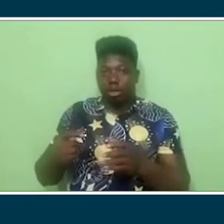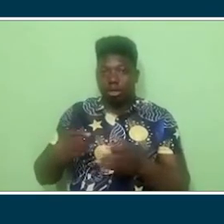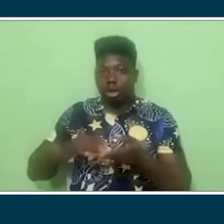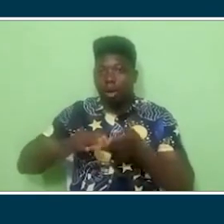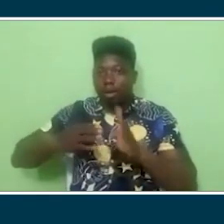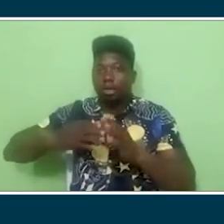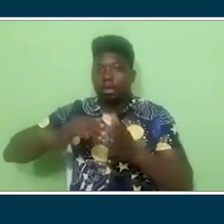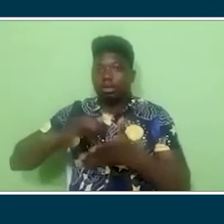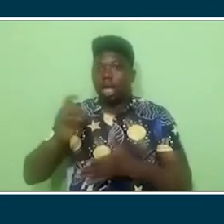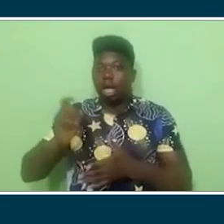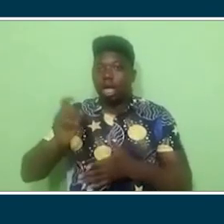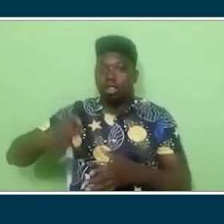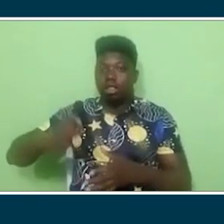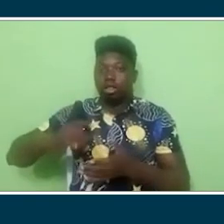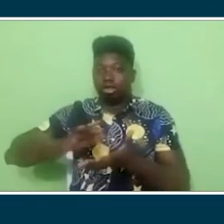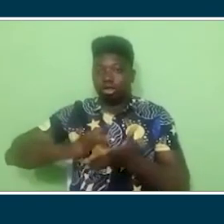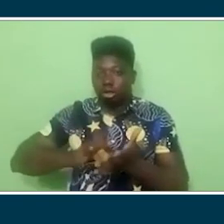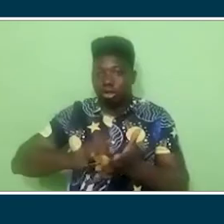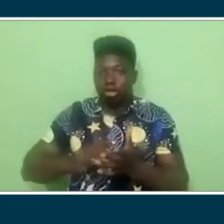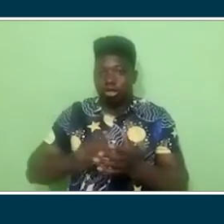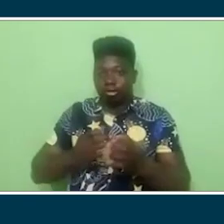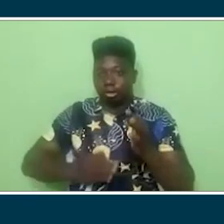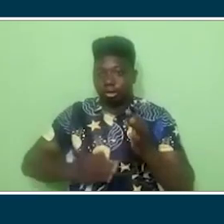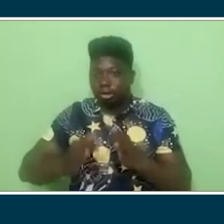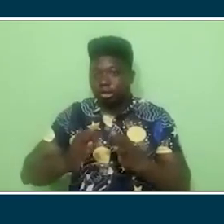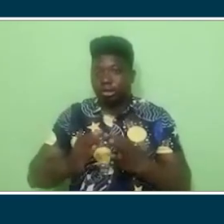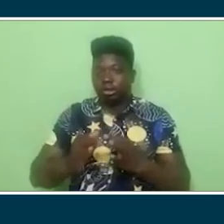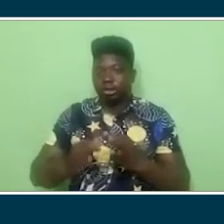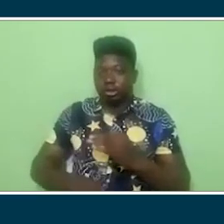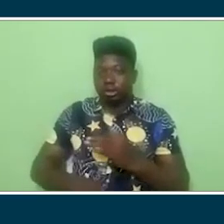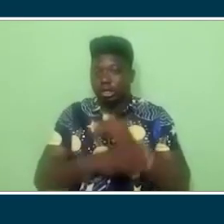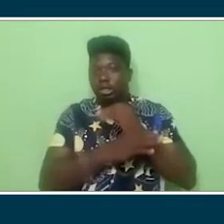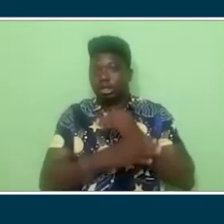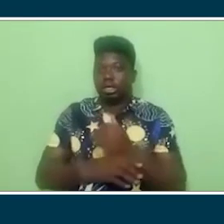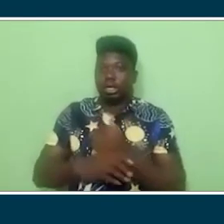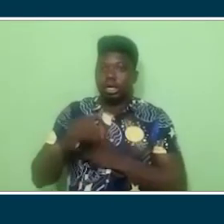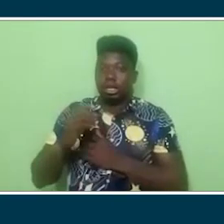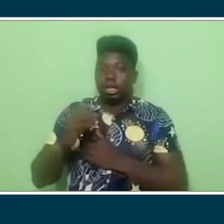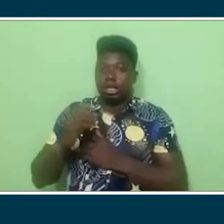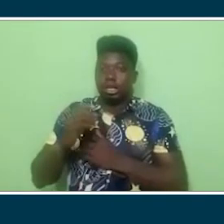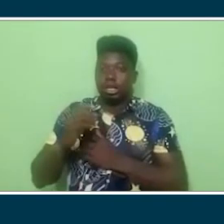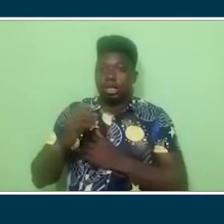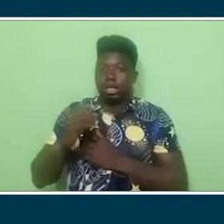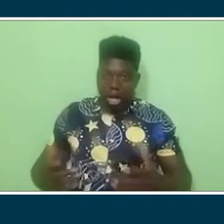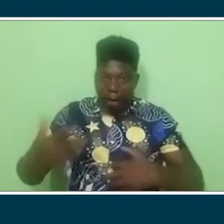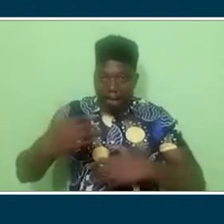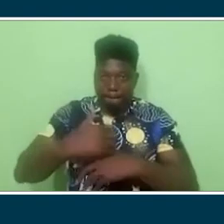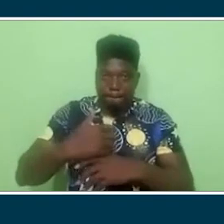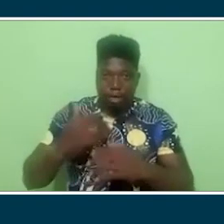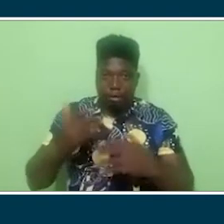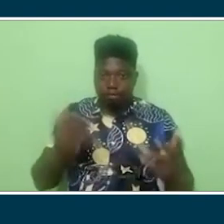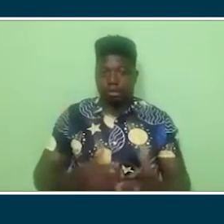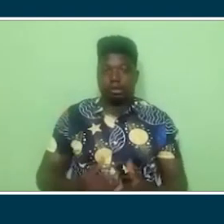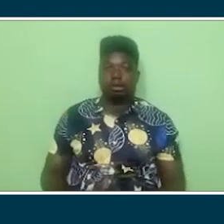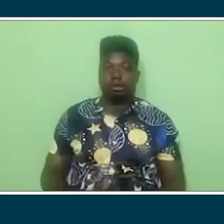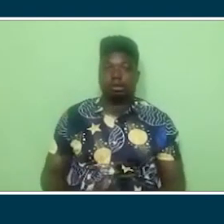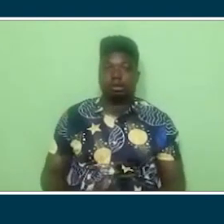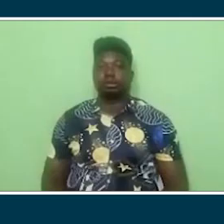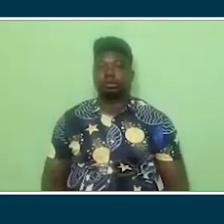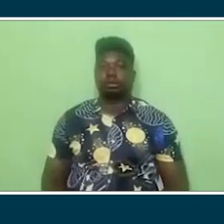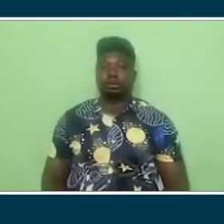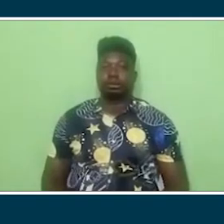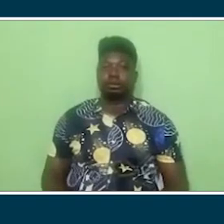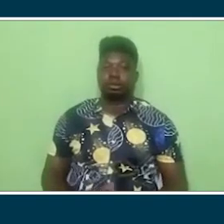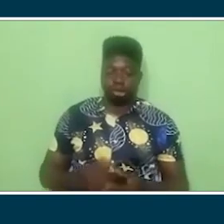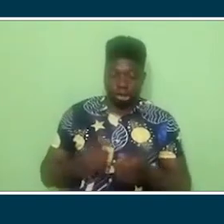we need to embrace and bring back in to understand what the community needs to do to change,